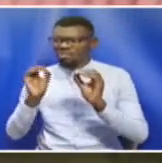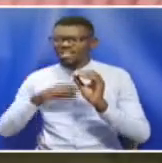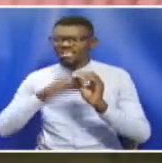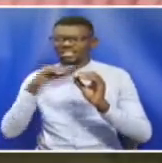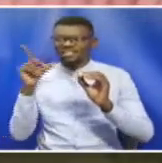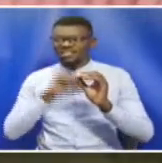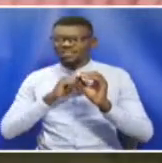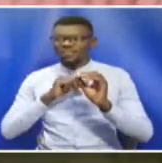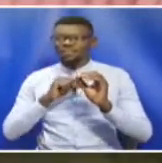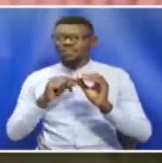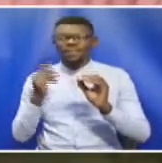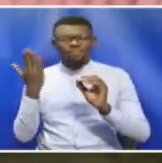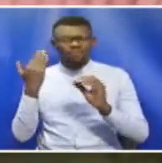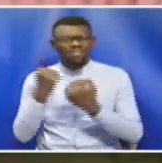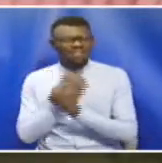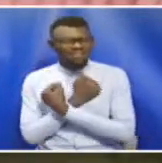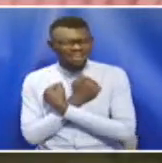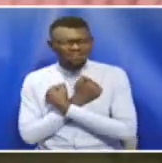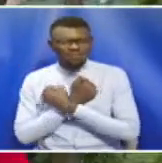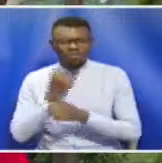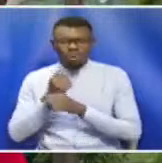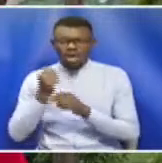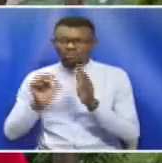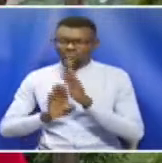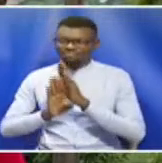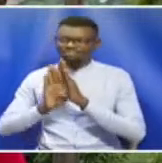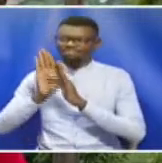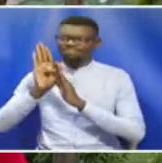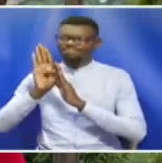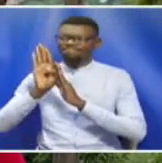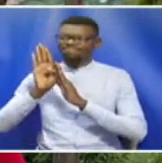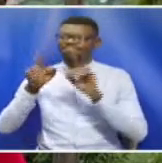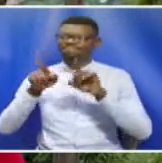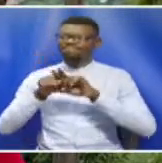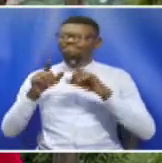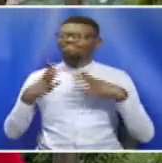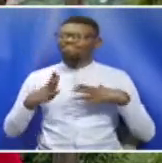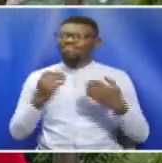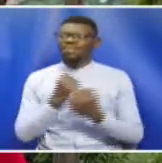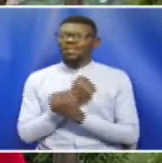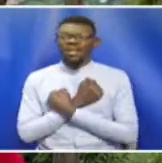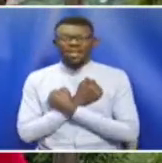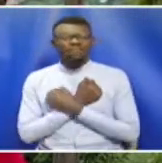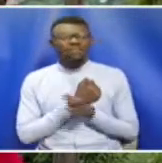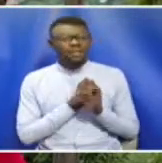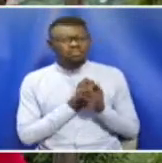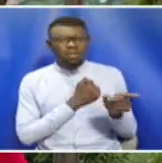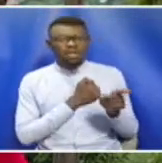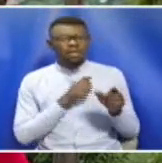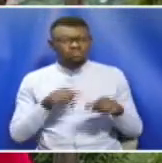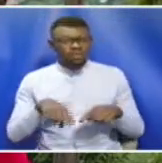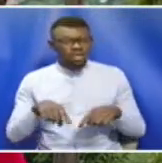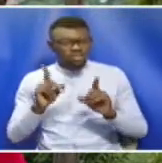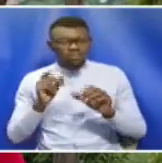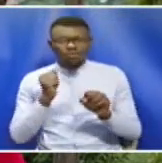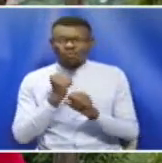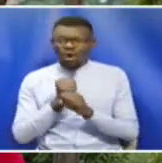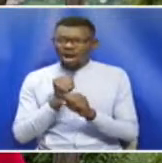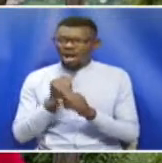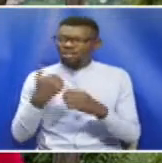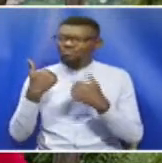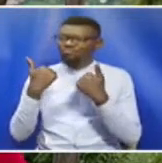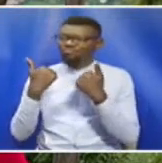maendeleo, alipenda maendeleo, na alipendwa na watu sana. He left a mark. He is the one who set up the foundation of the